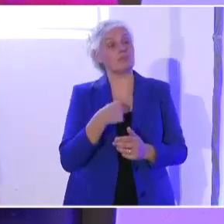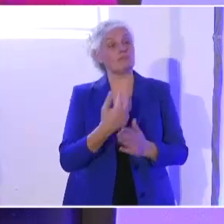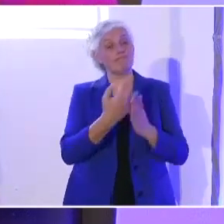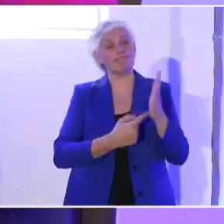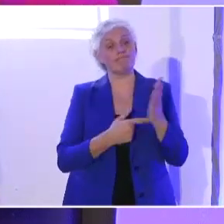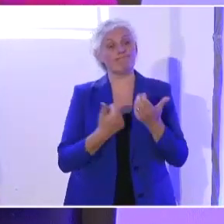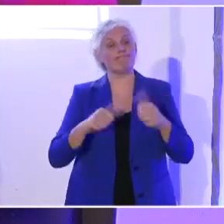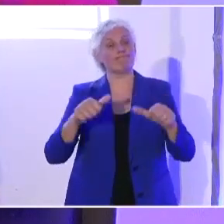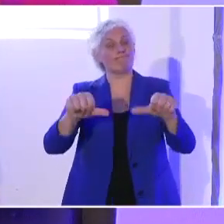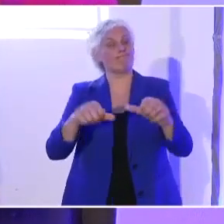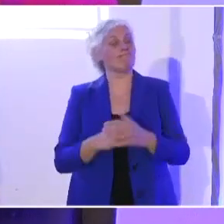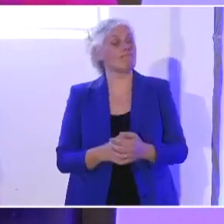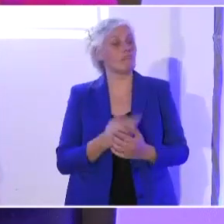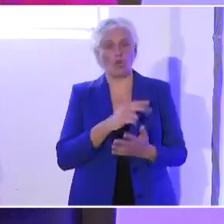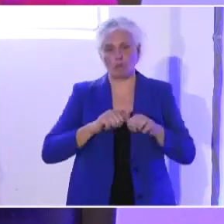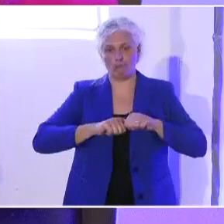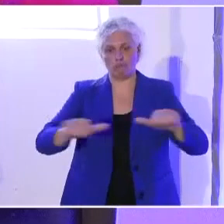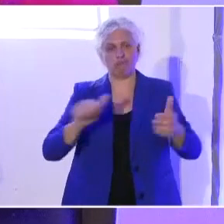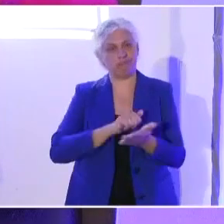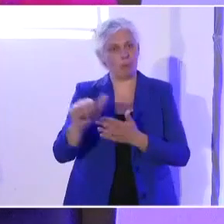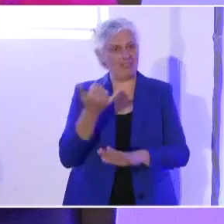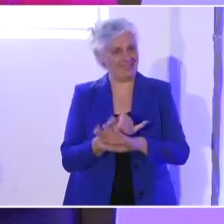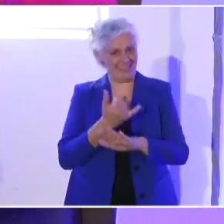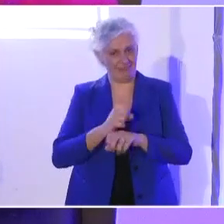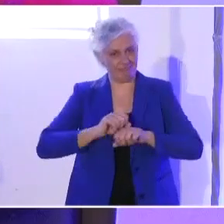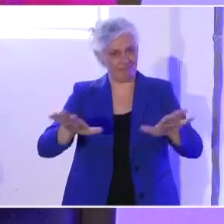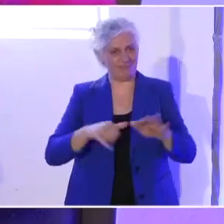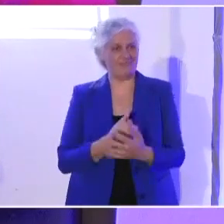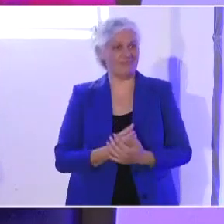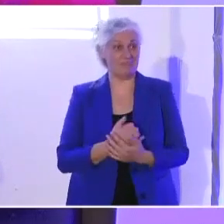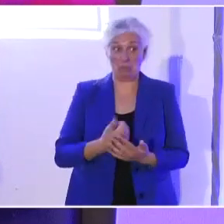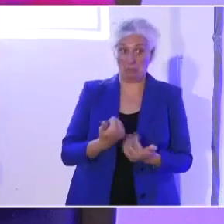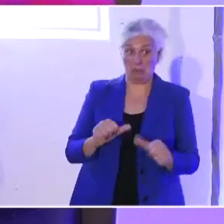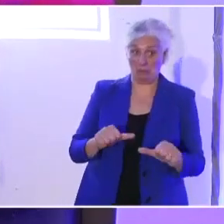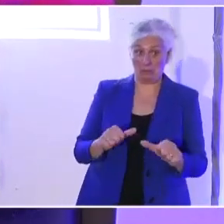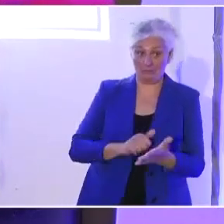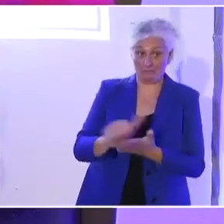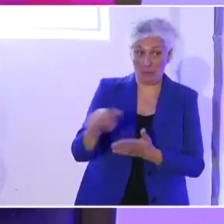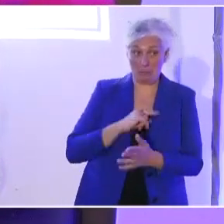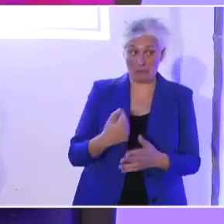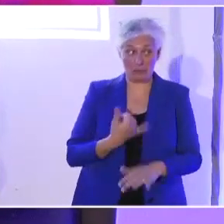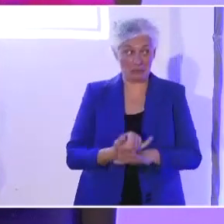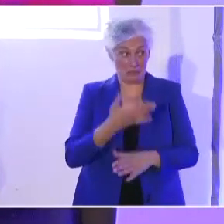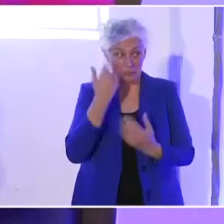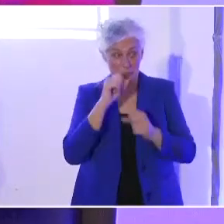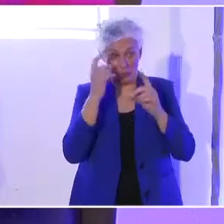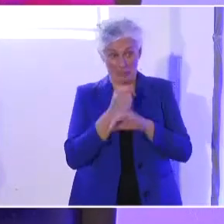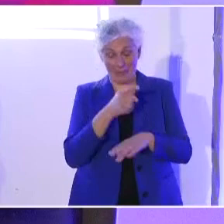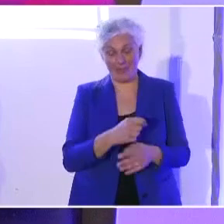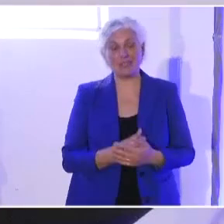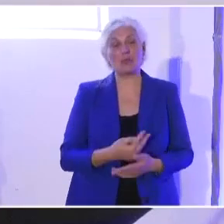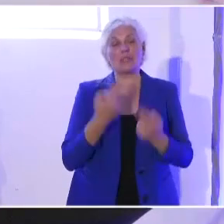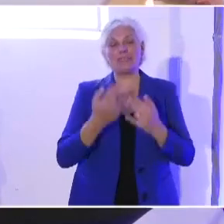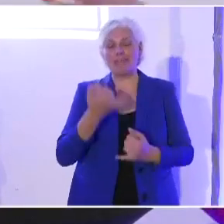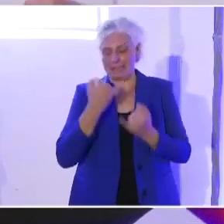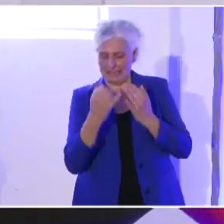been adopted. They're not published unless they've been published while I've been up here. They weren't as of this morning anyway. So we need to see the final detail.